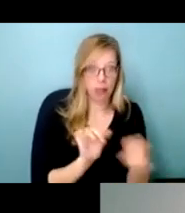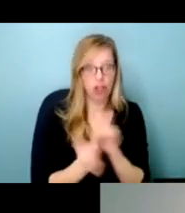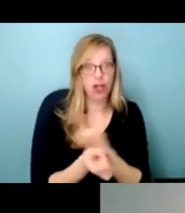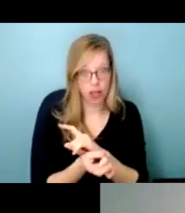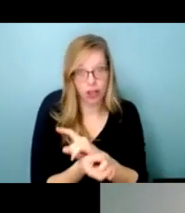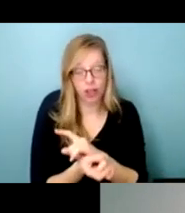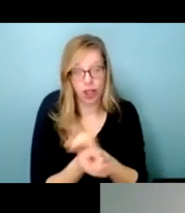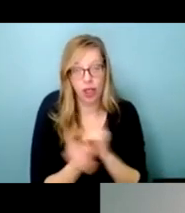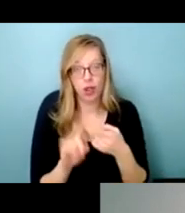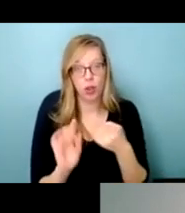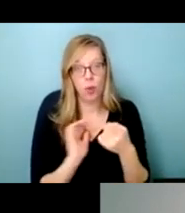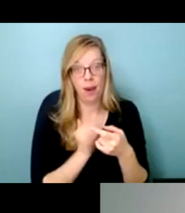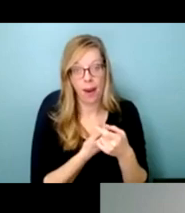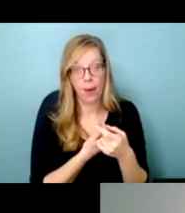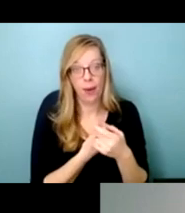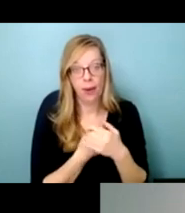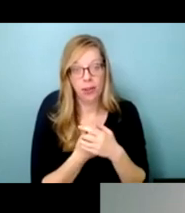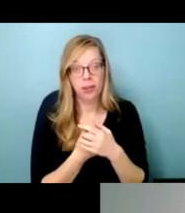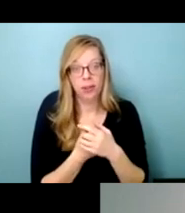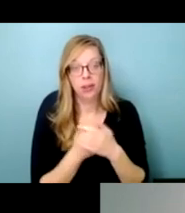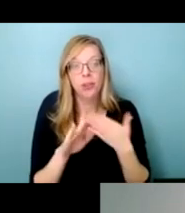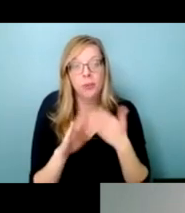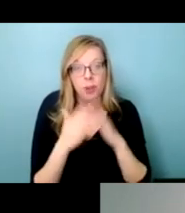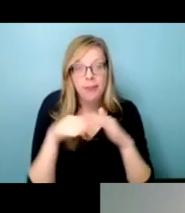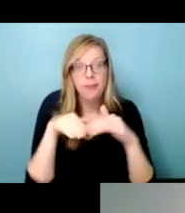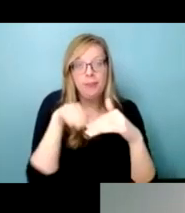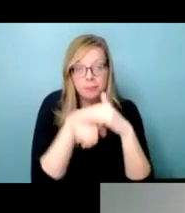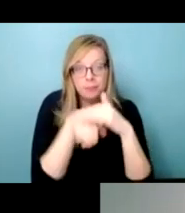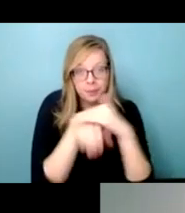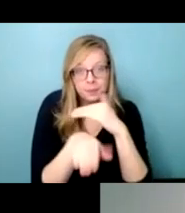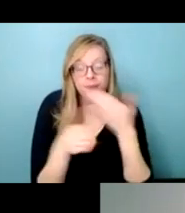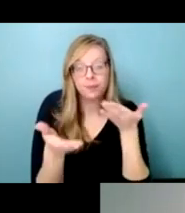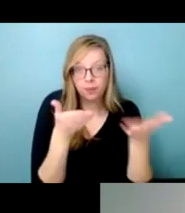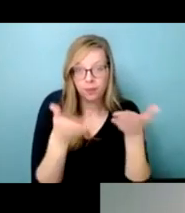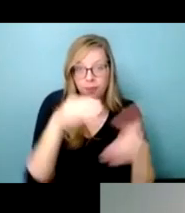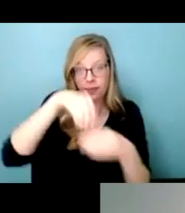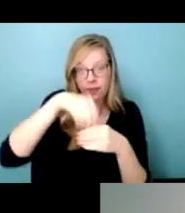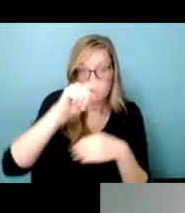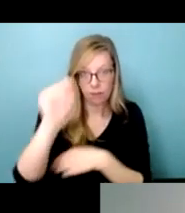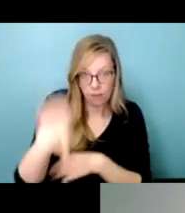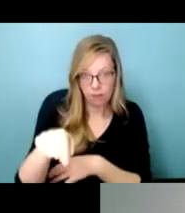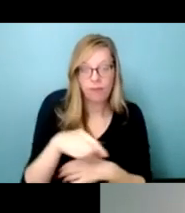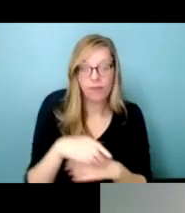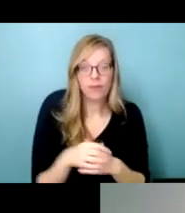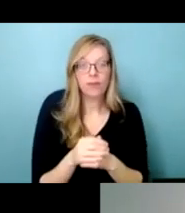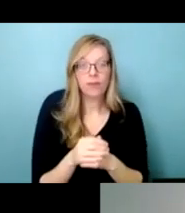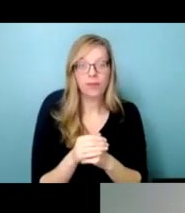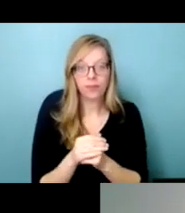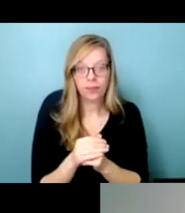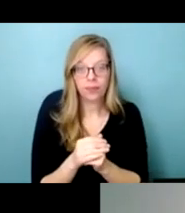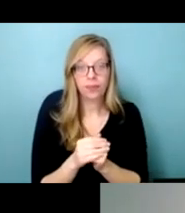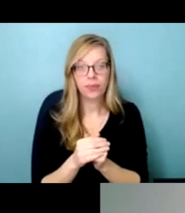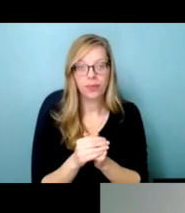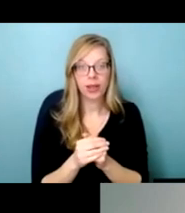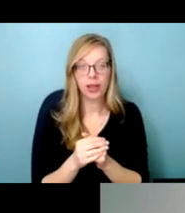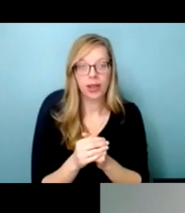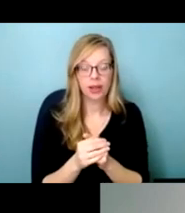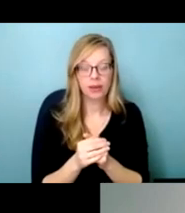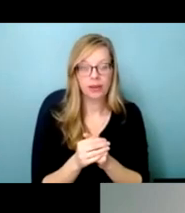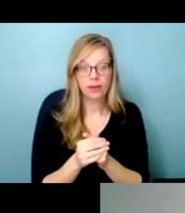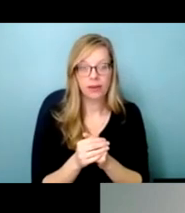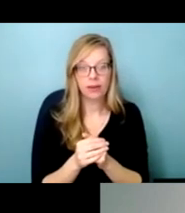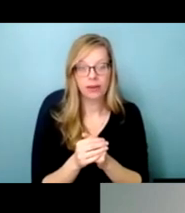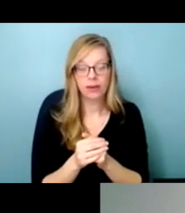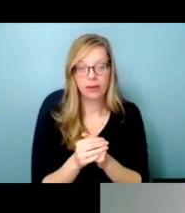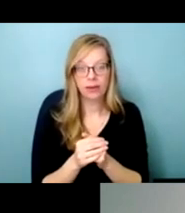to underlying, communities accessing service in Thompson. You know, I think my biggest, you know, my